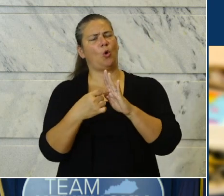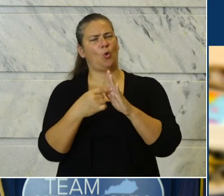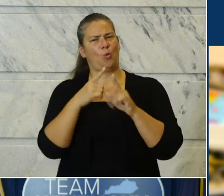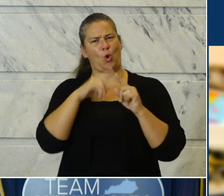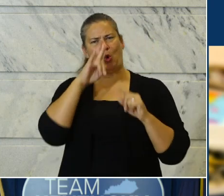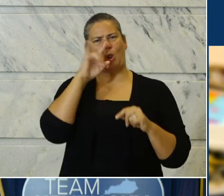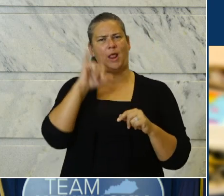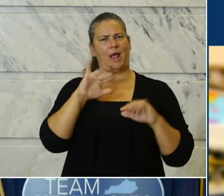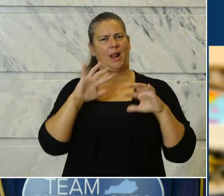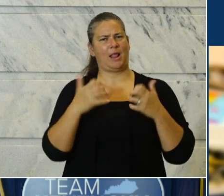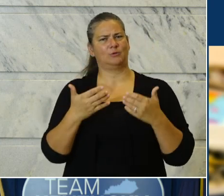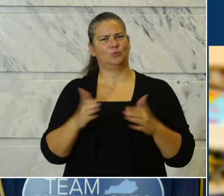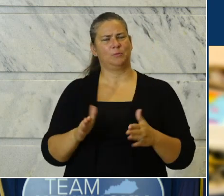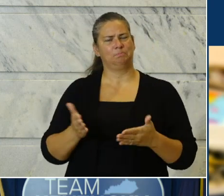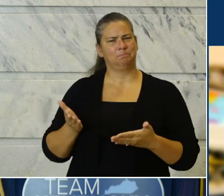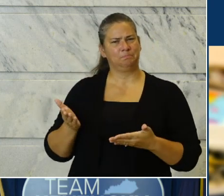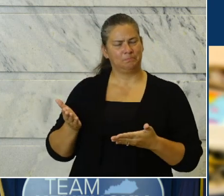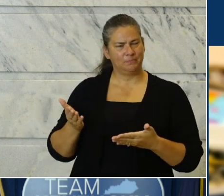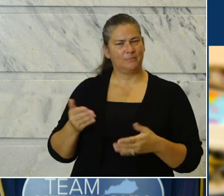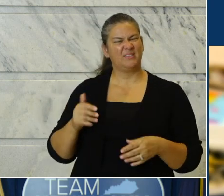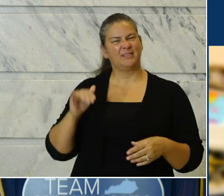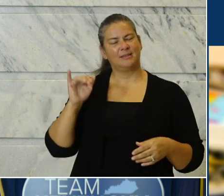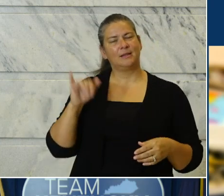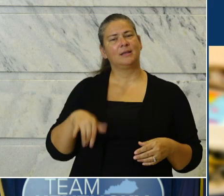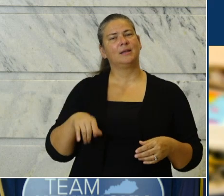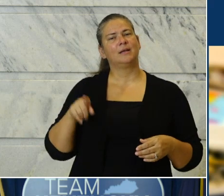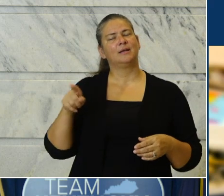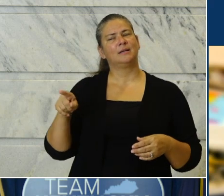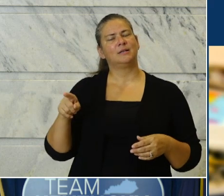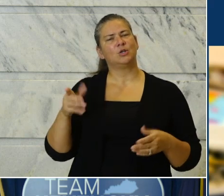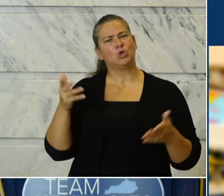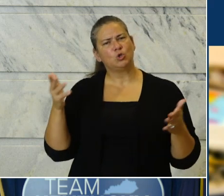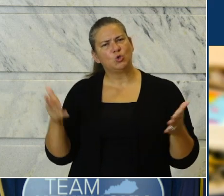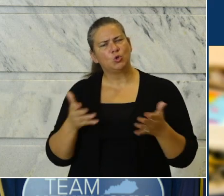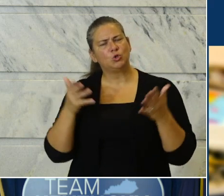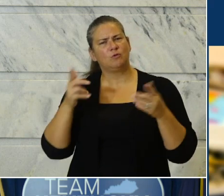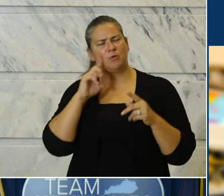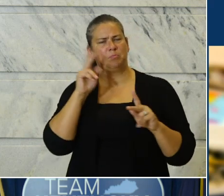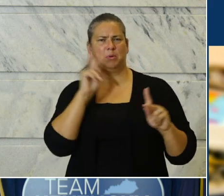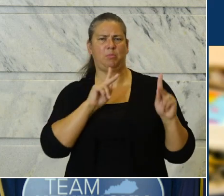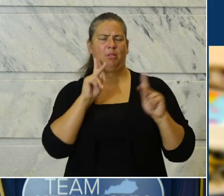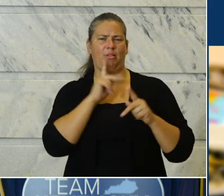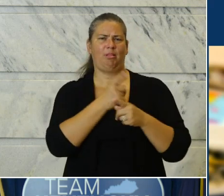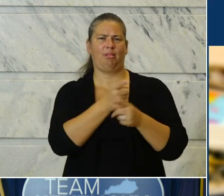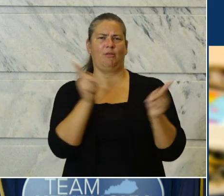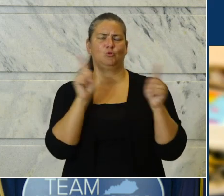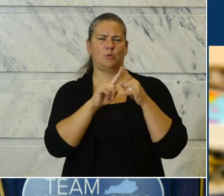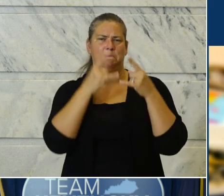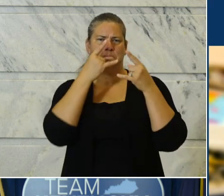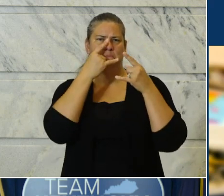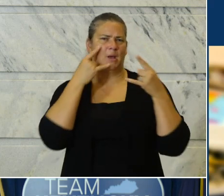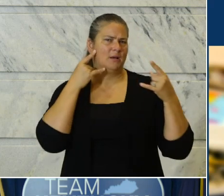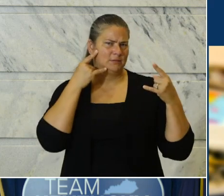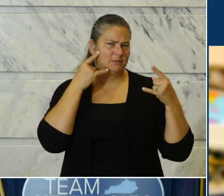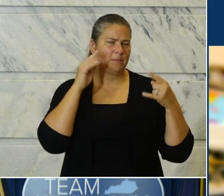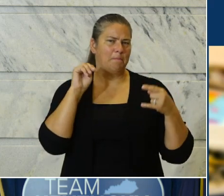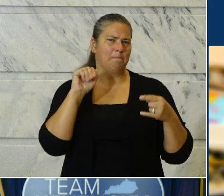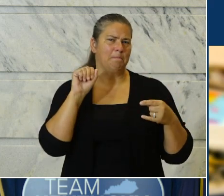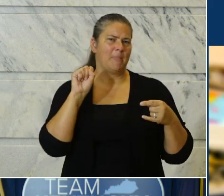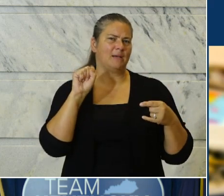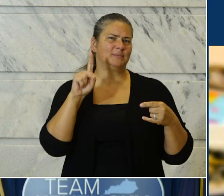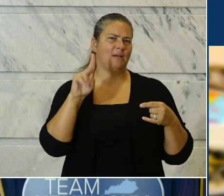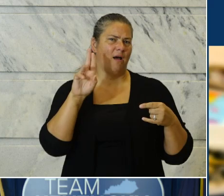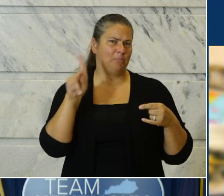looks like right now, but serving as that encouragement to get people to mask up. And I